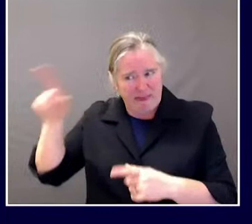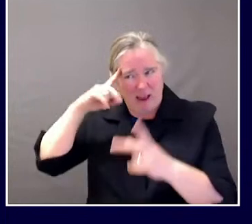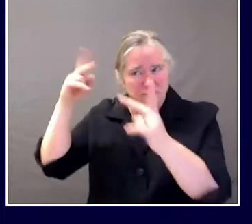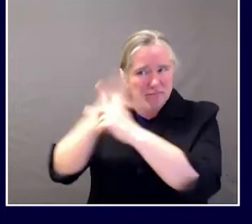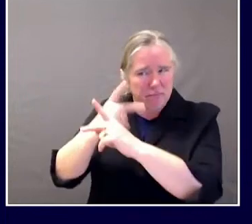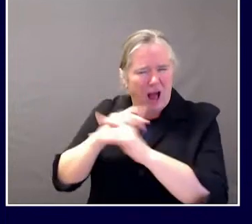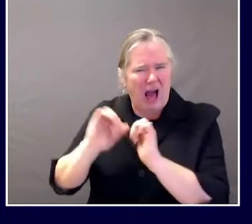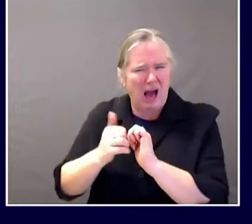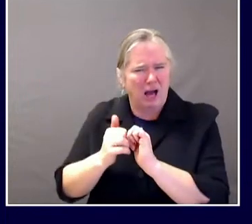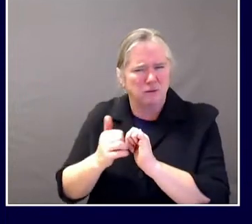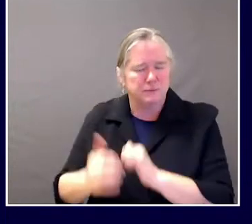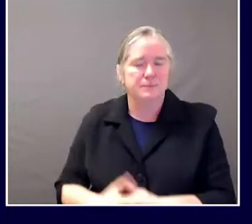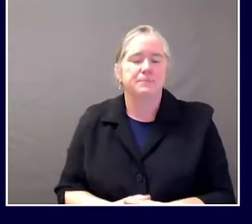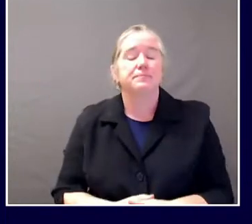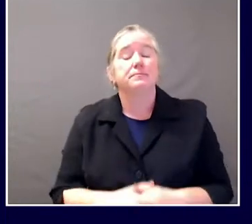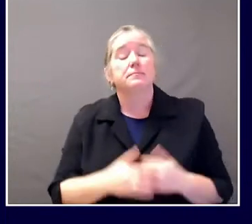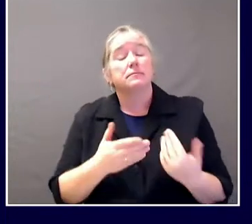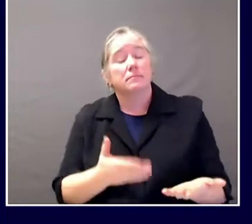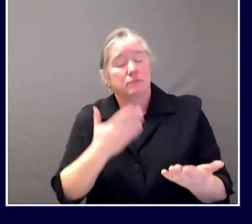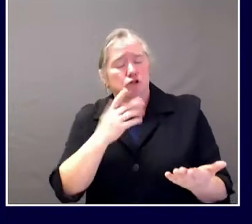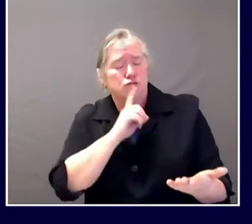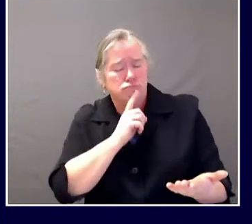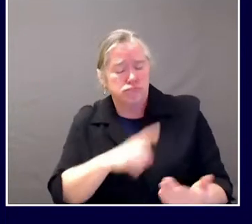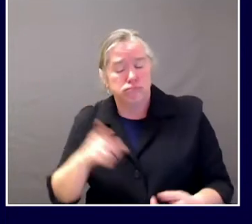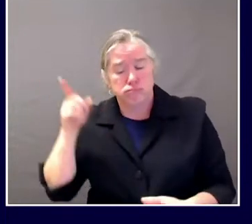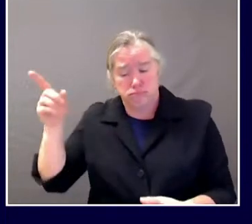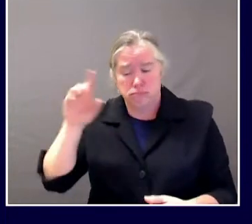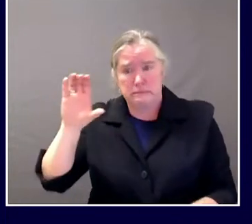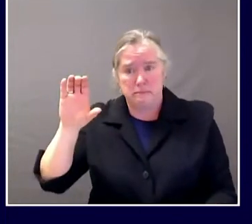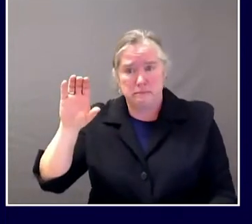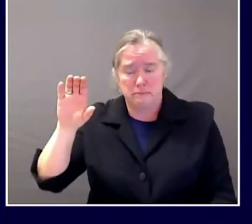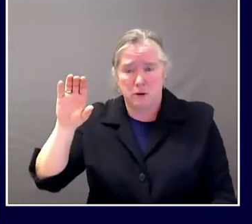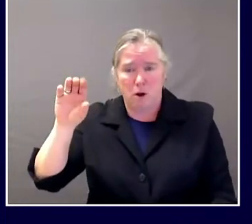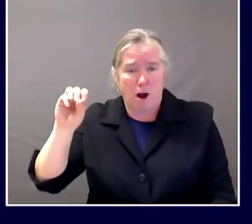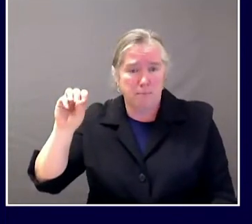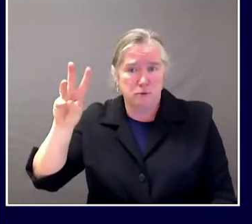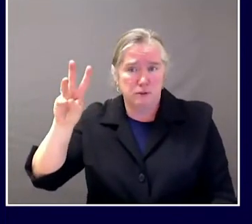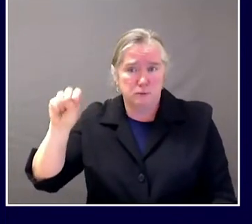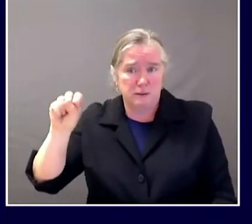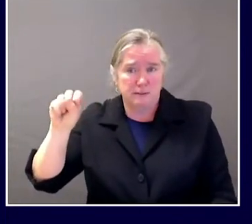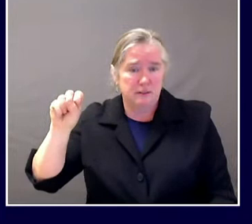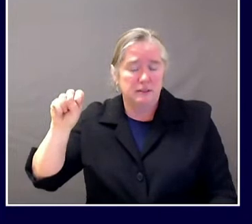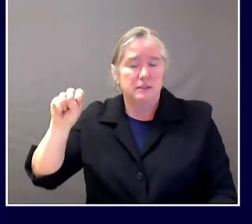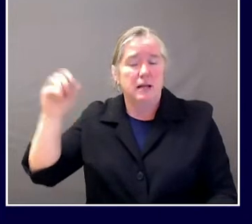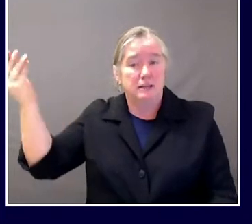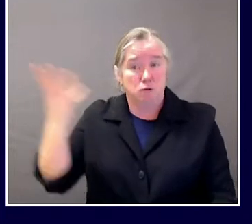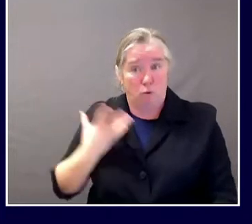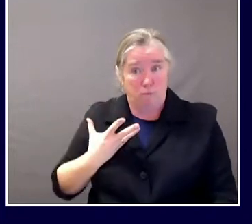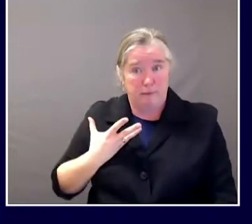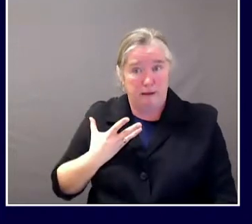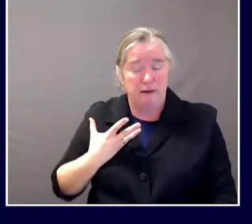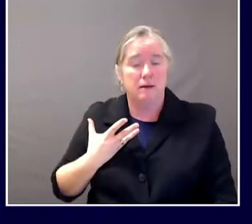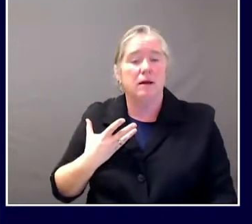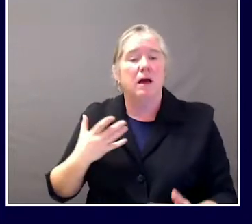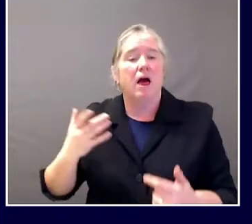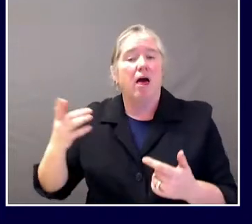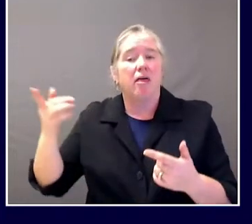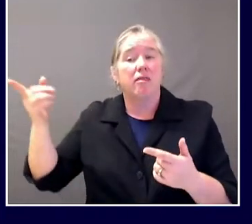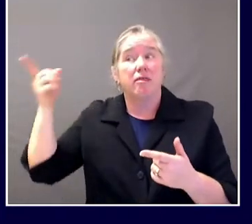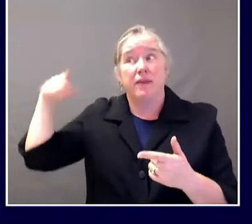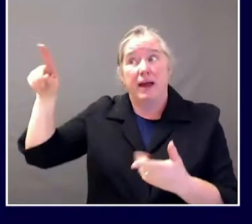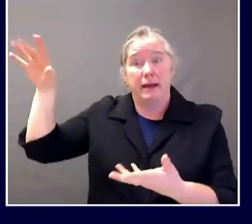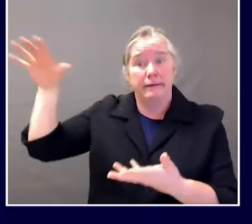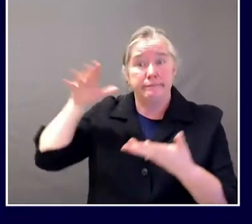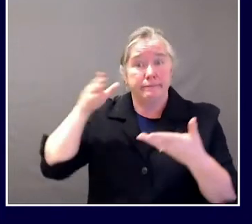Sure, Isha, what I have been told is that it is just that vaccines are distributed by Operation Warp Speed, allocated by Operation Warp